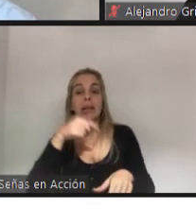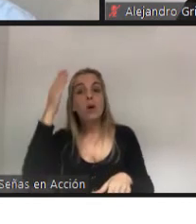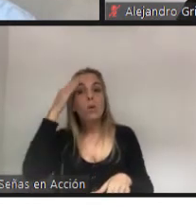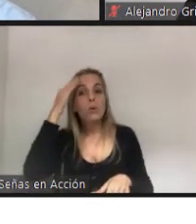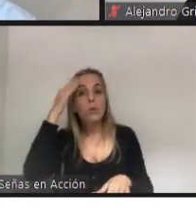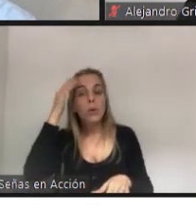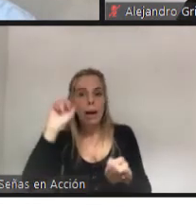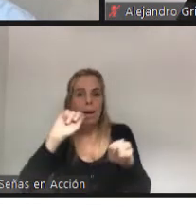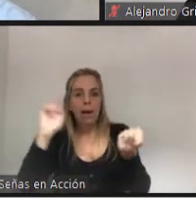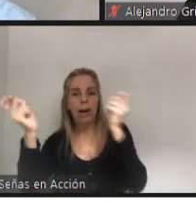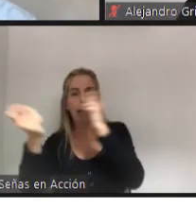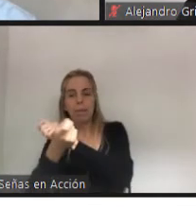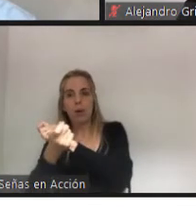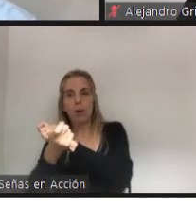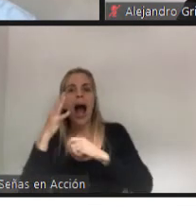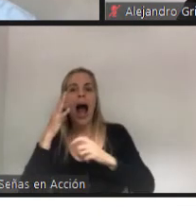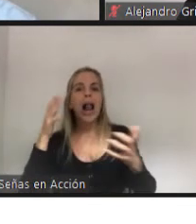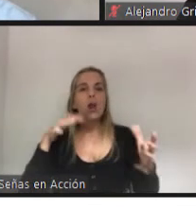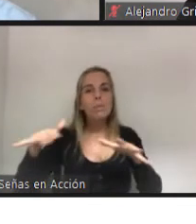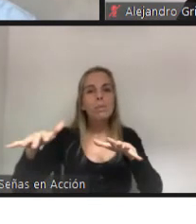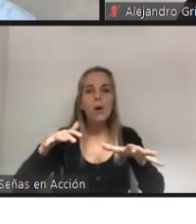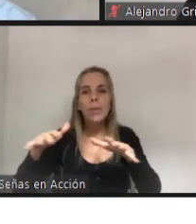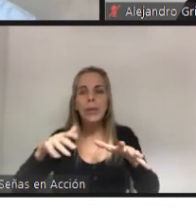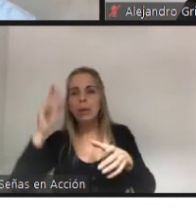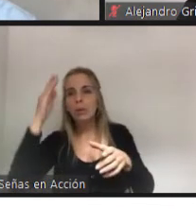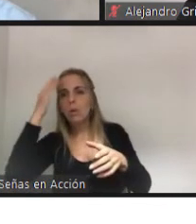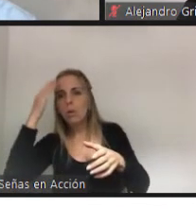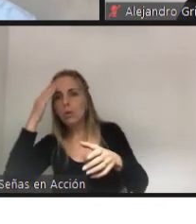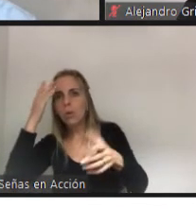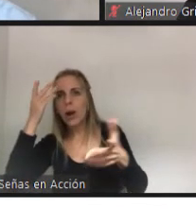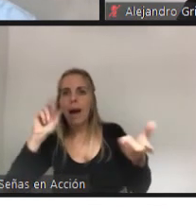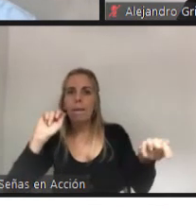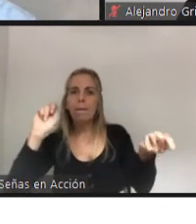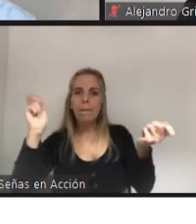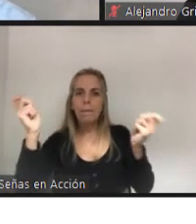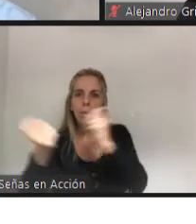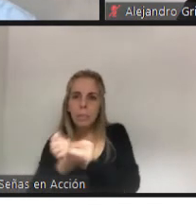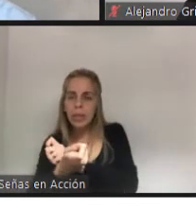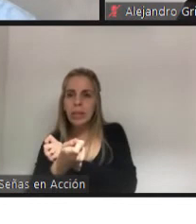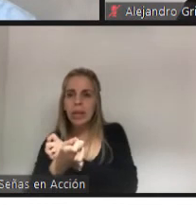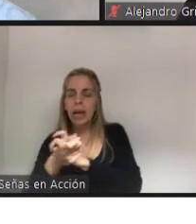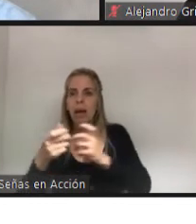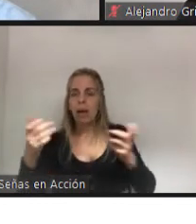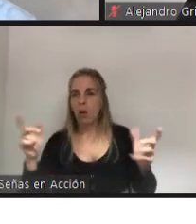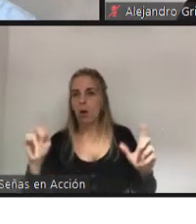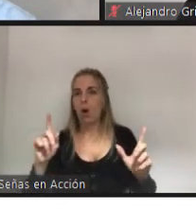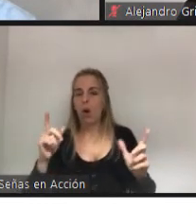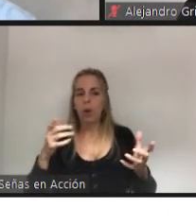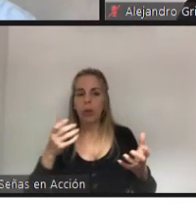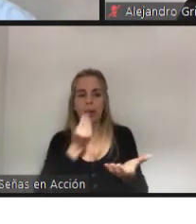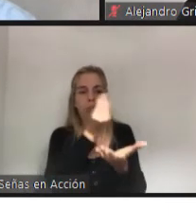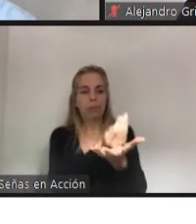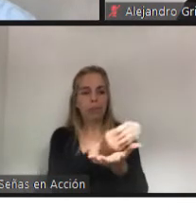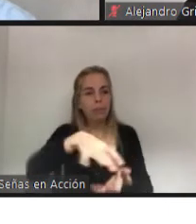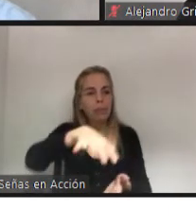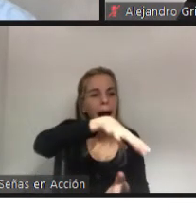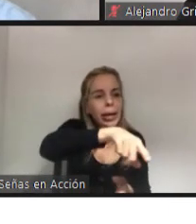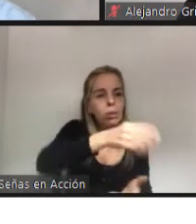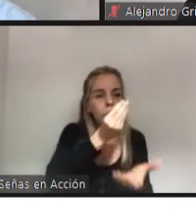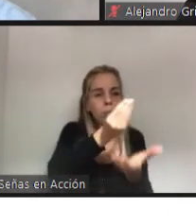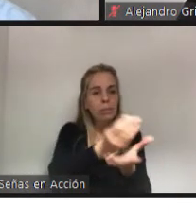a way, became a movement where, rather than being able to inhabit